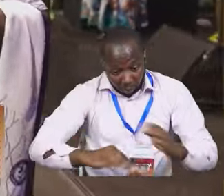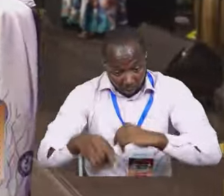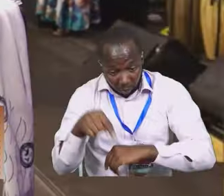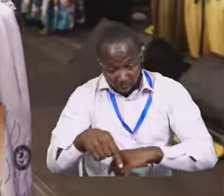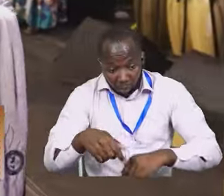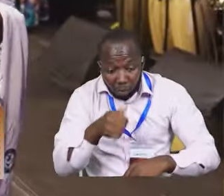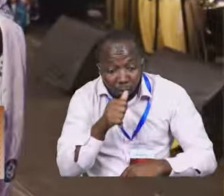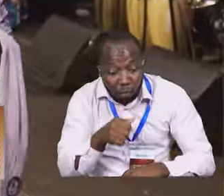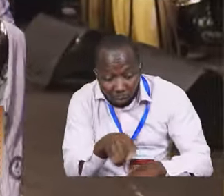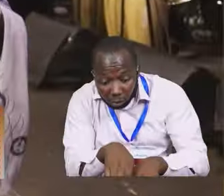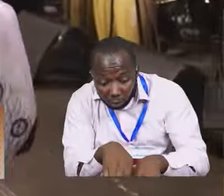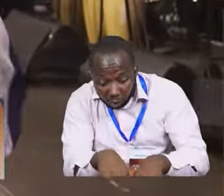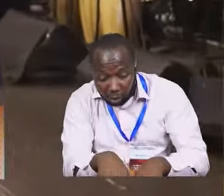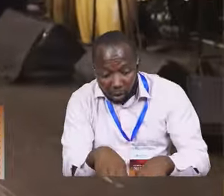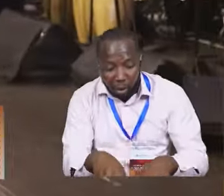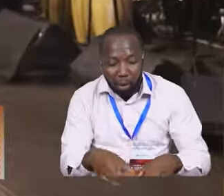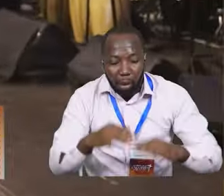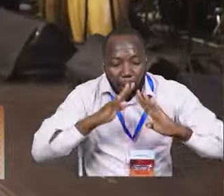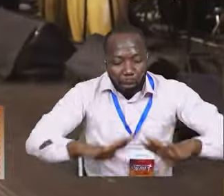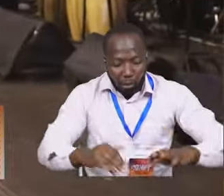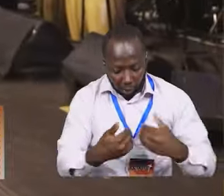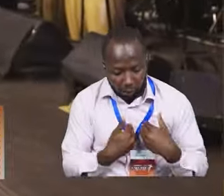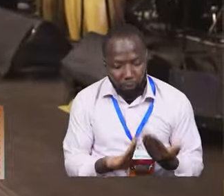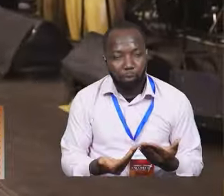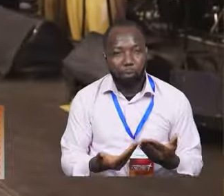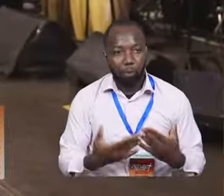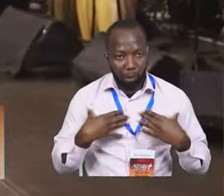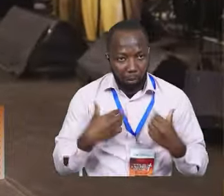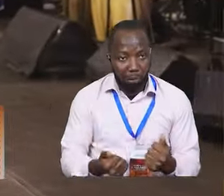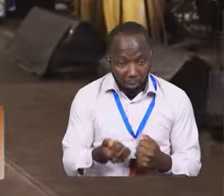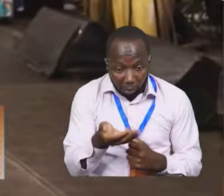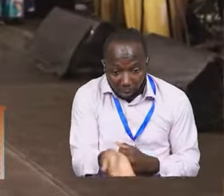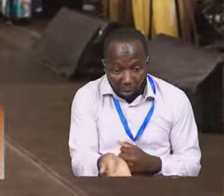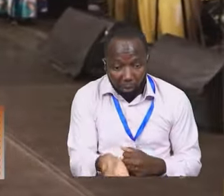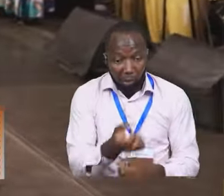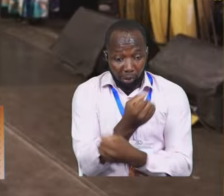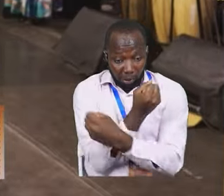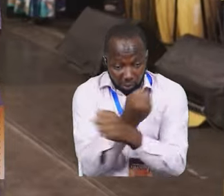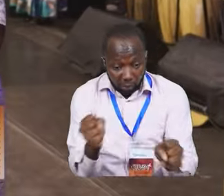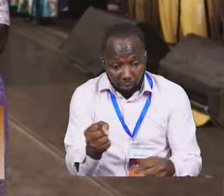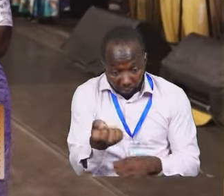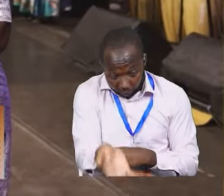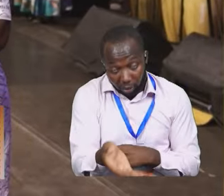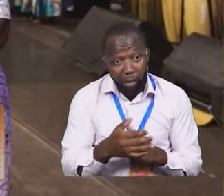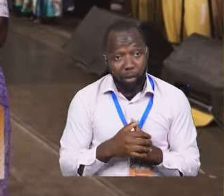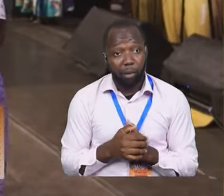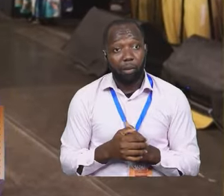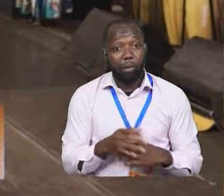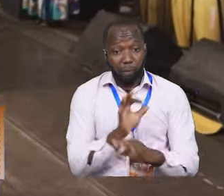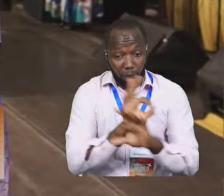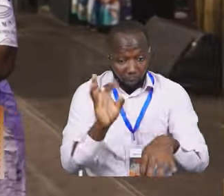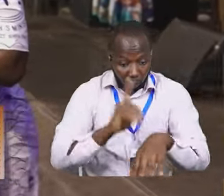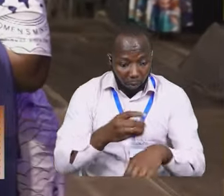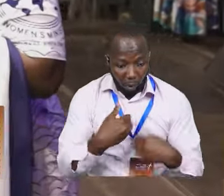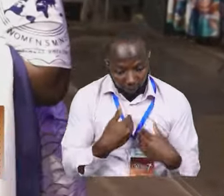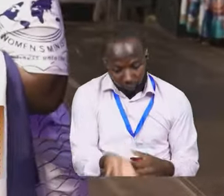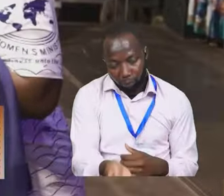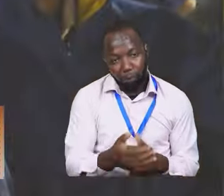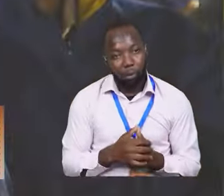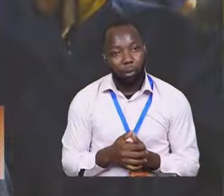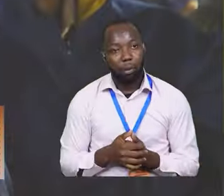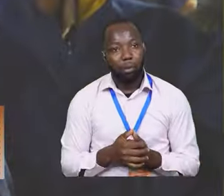Like a hamper, it has peace in there. There is healing in there. There is salvation in there. There is freedom